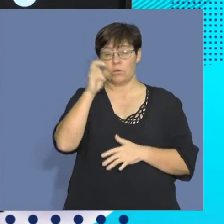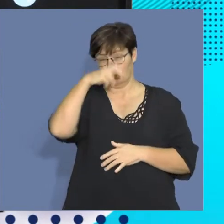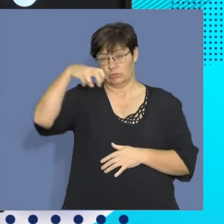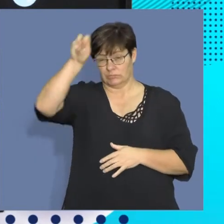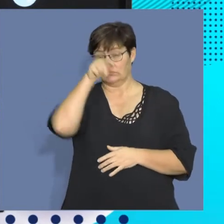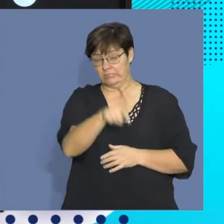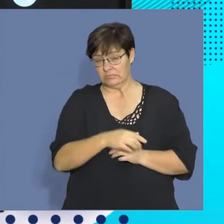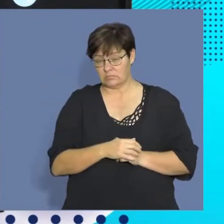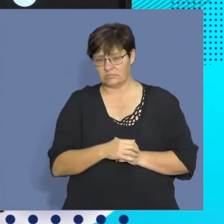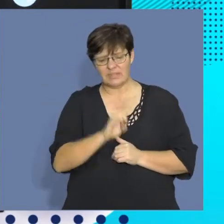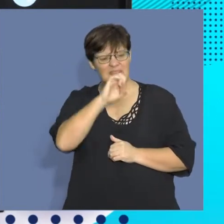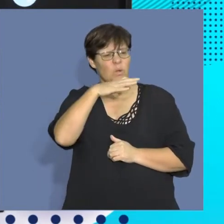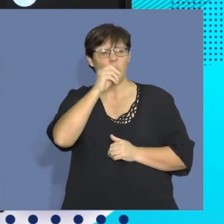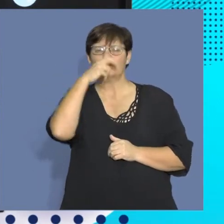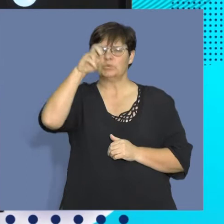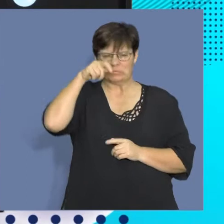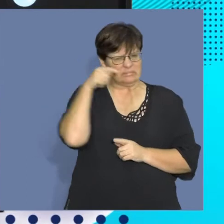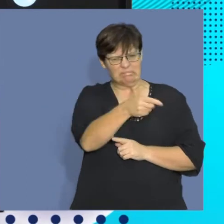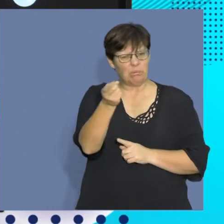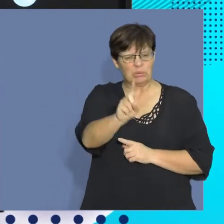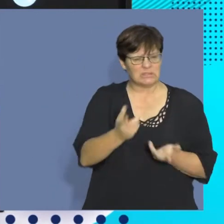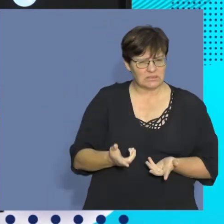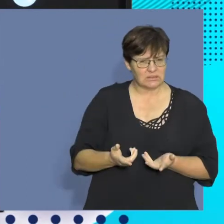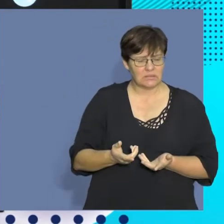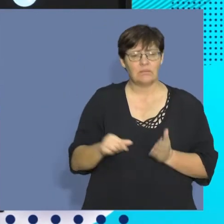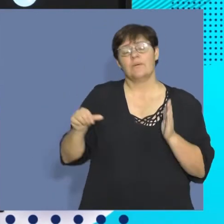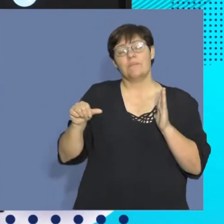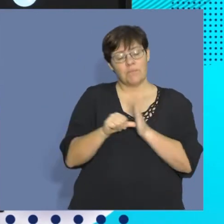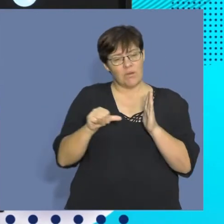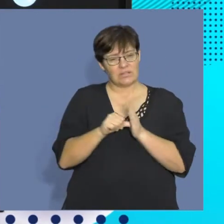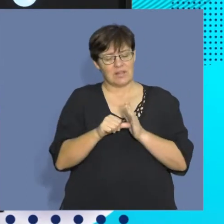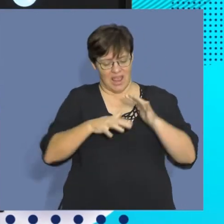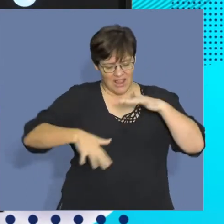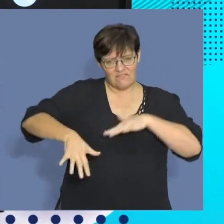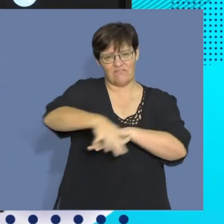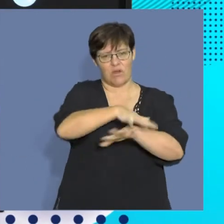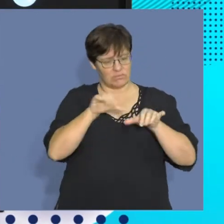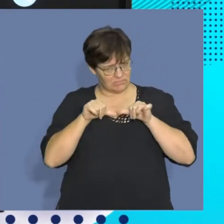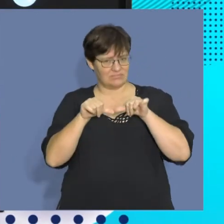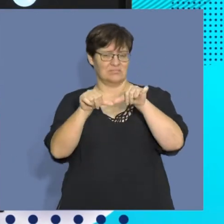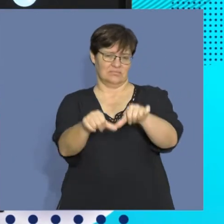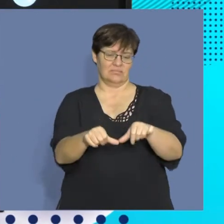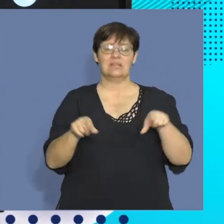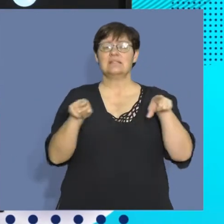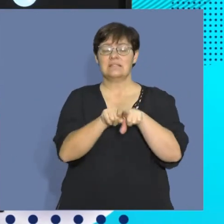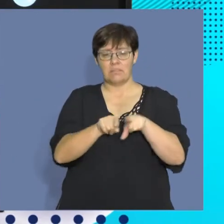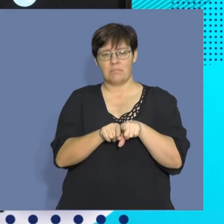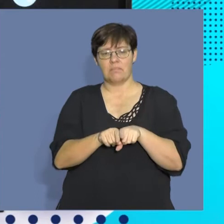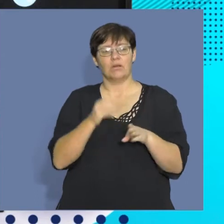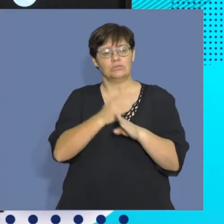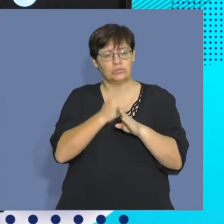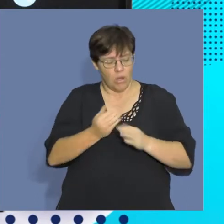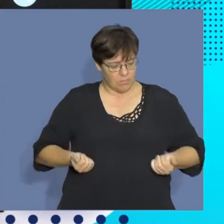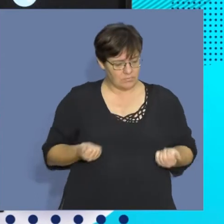in South Africa. What is ecotourism and its importance to sustaining our environment, as well as being able to